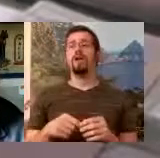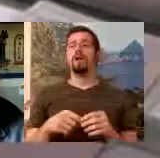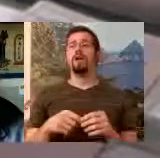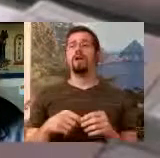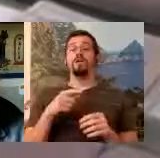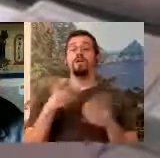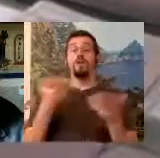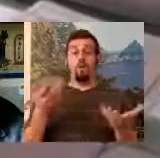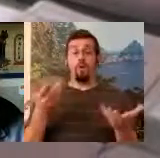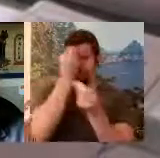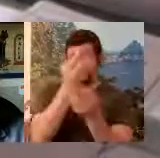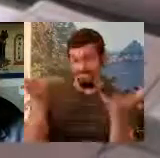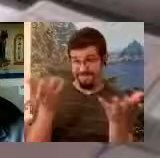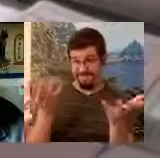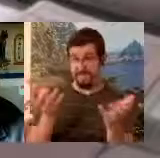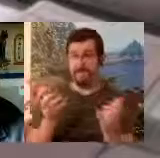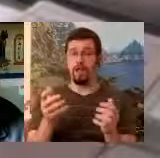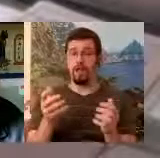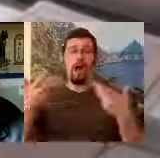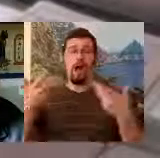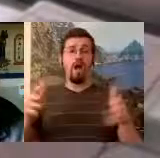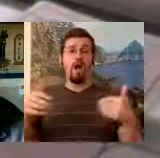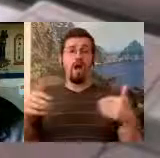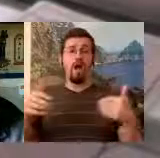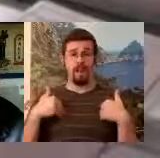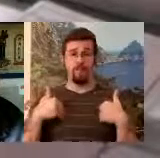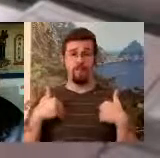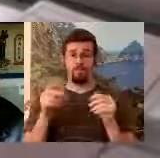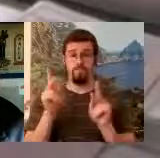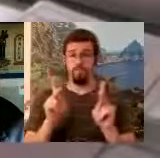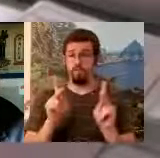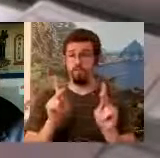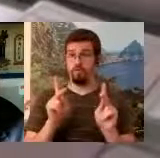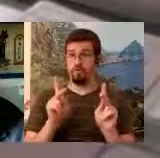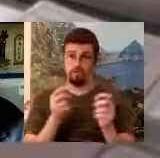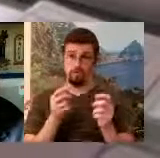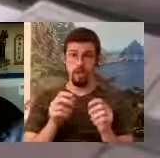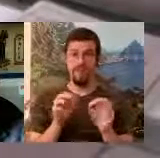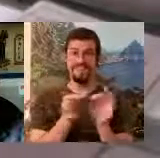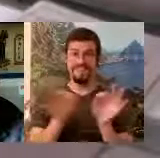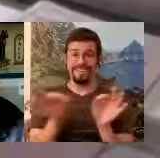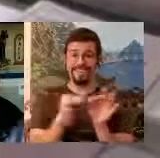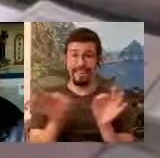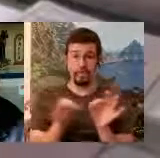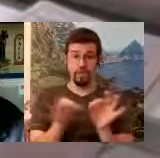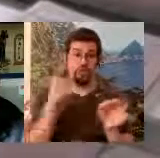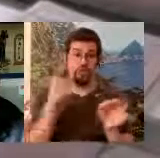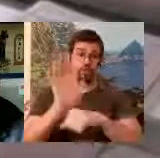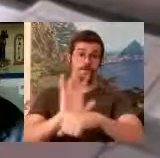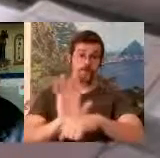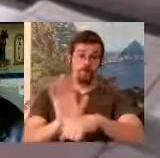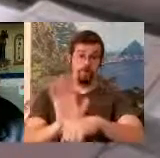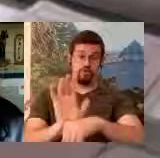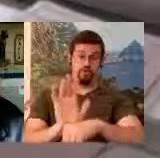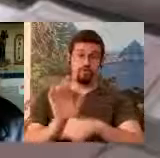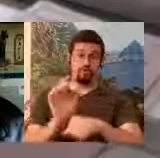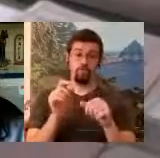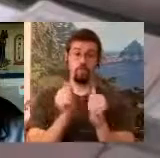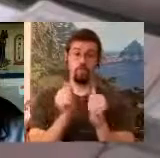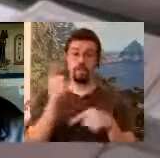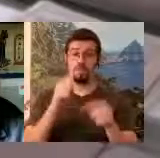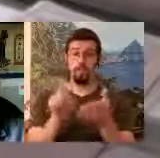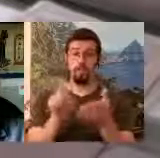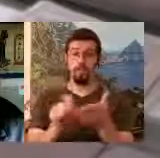already people working on doing captions on a video written in SignWriting. So in other